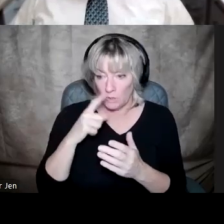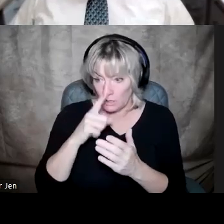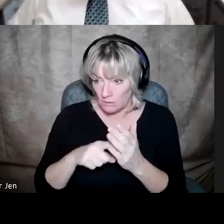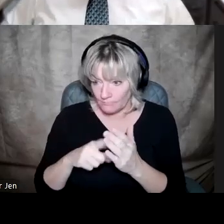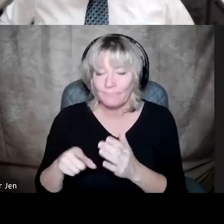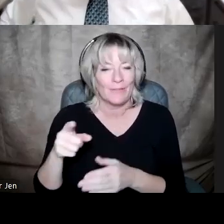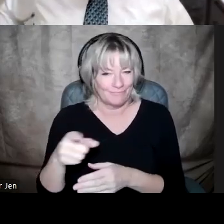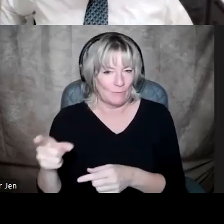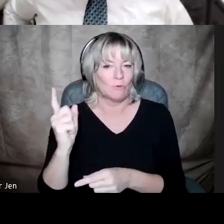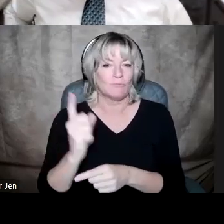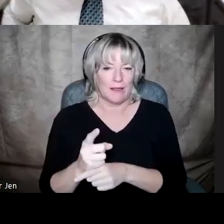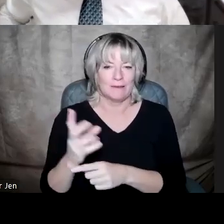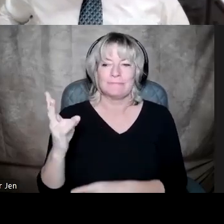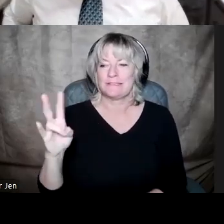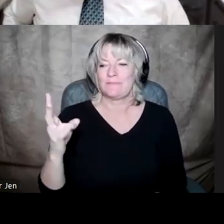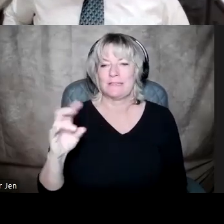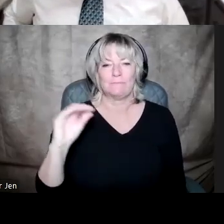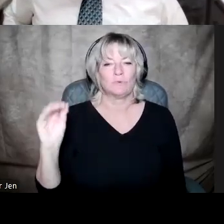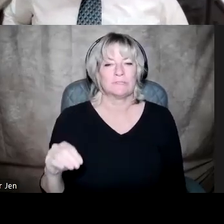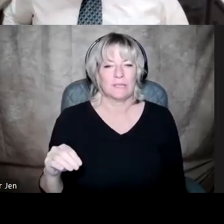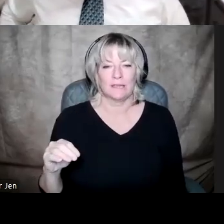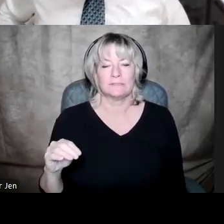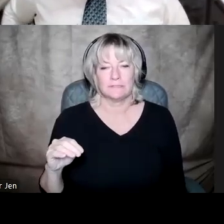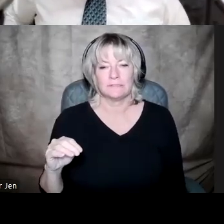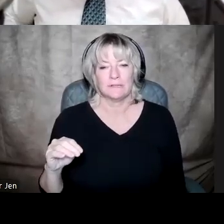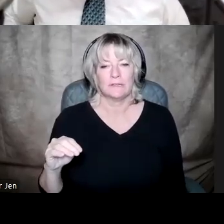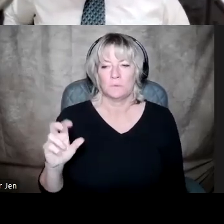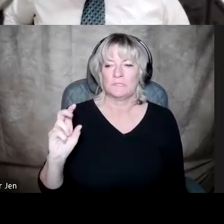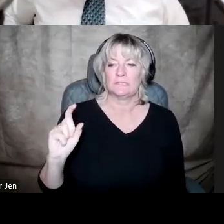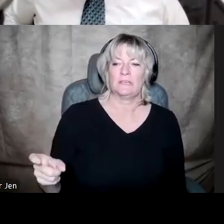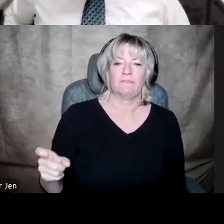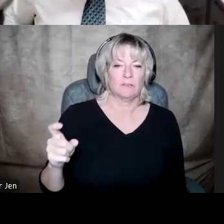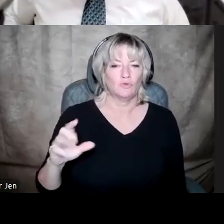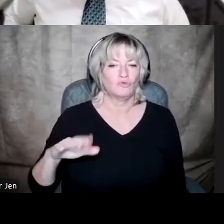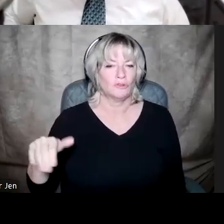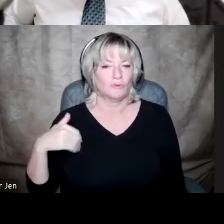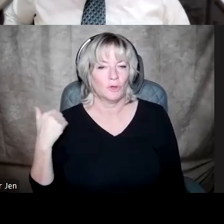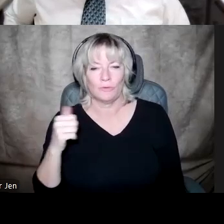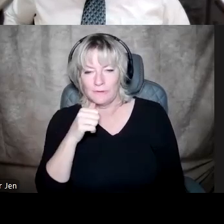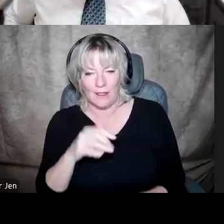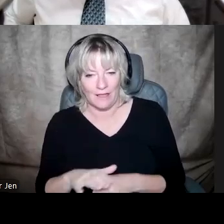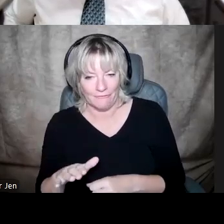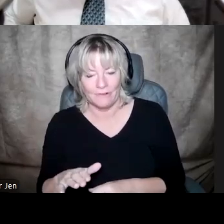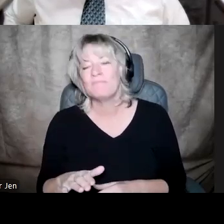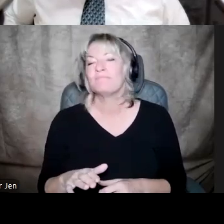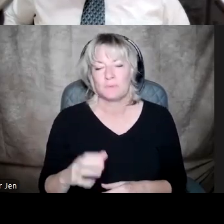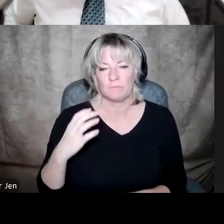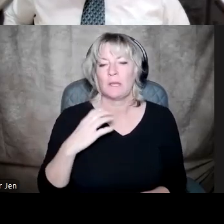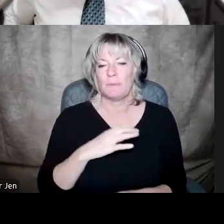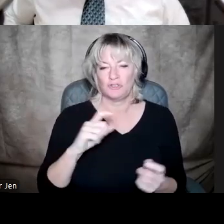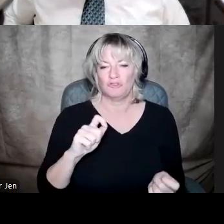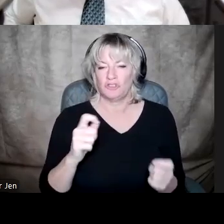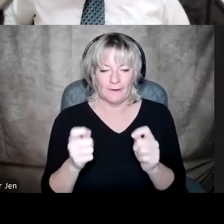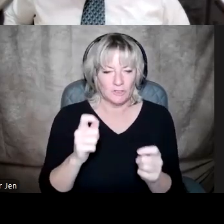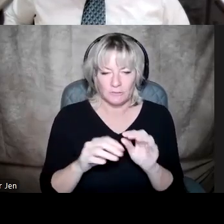about 17% was dedicated to children and youth programs. So the commission changed that up